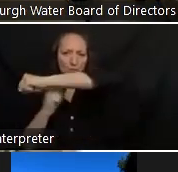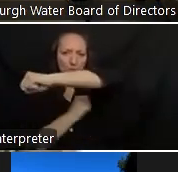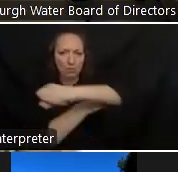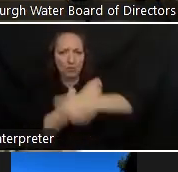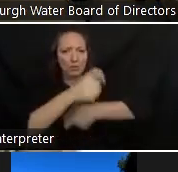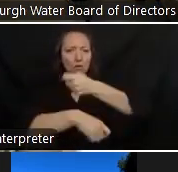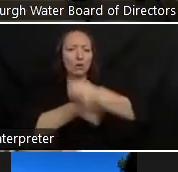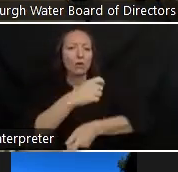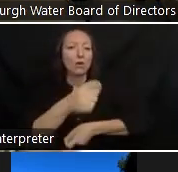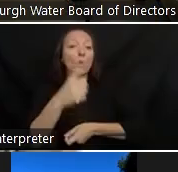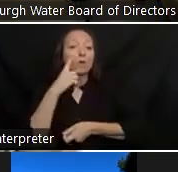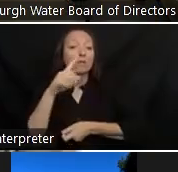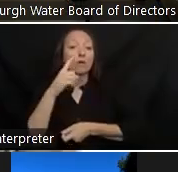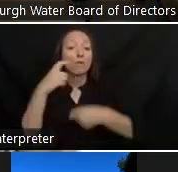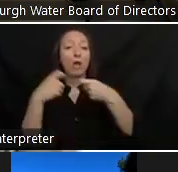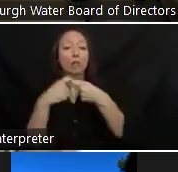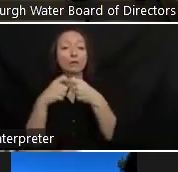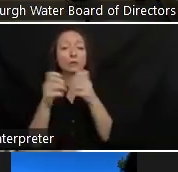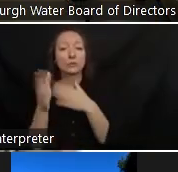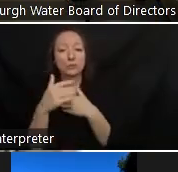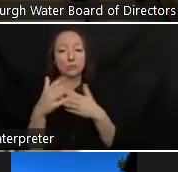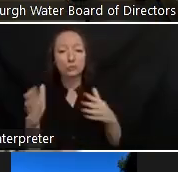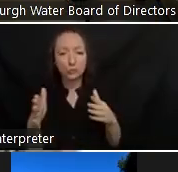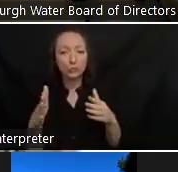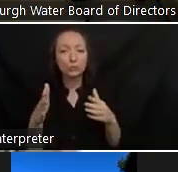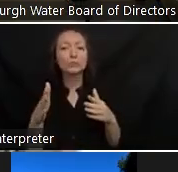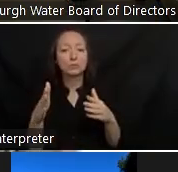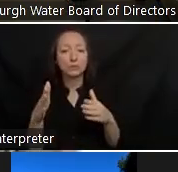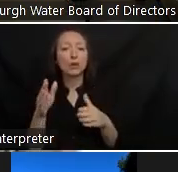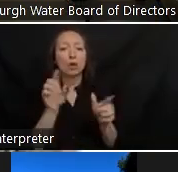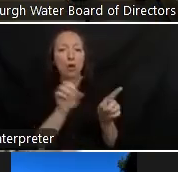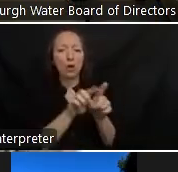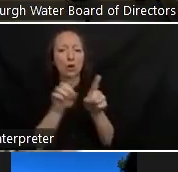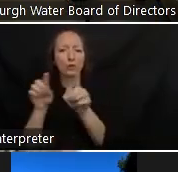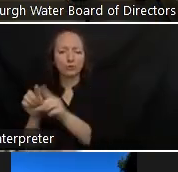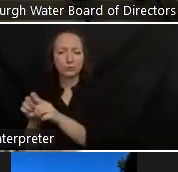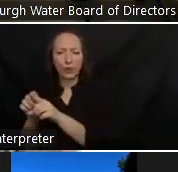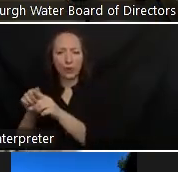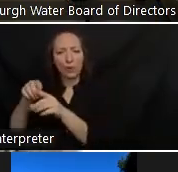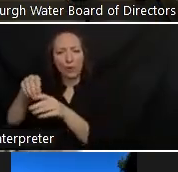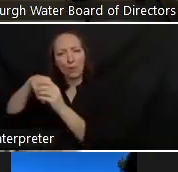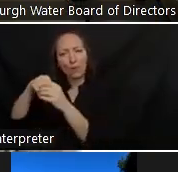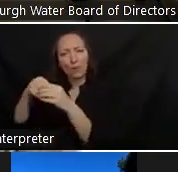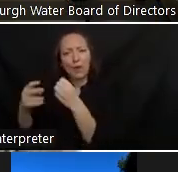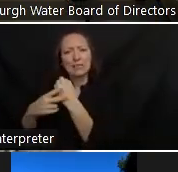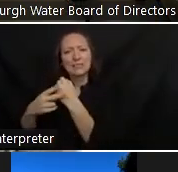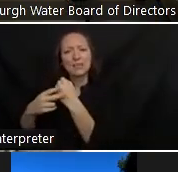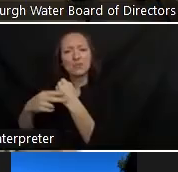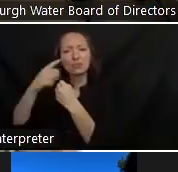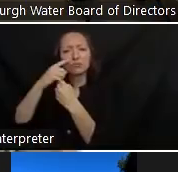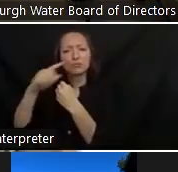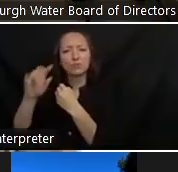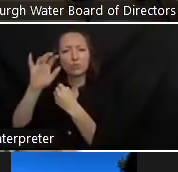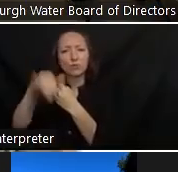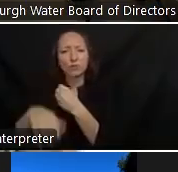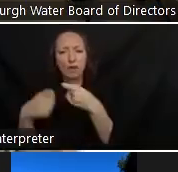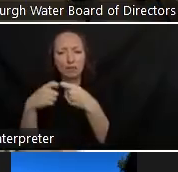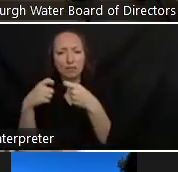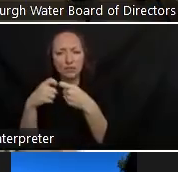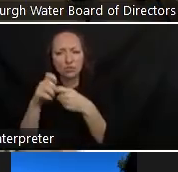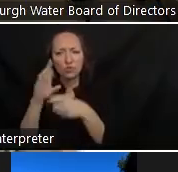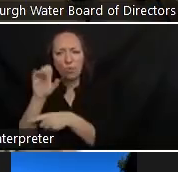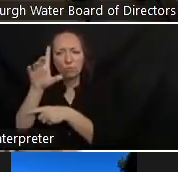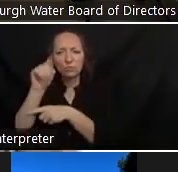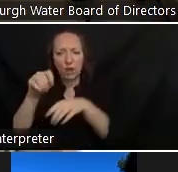was delivered. Installation of primary electrical duct bank on the south side of the Aspinwall Pump Station was also completed, and that's shown